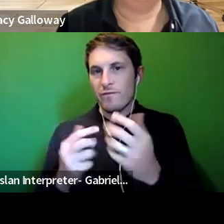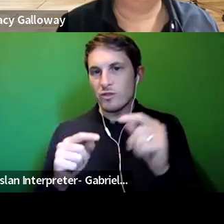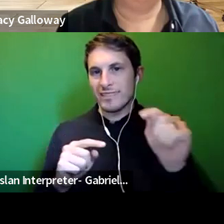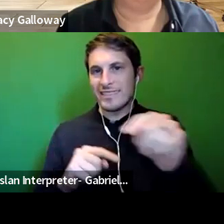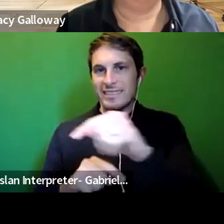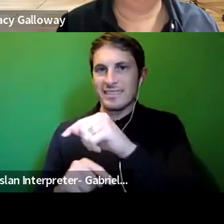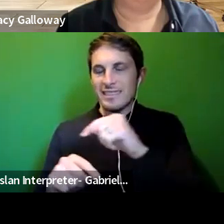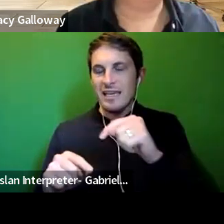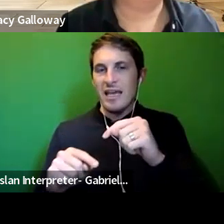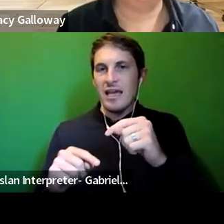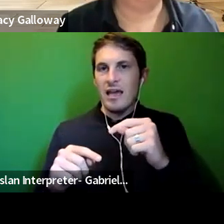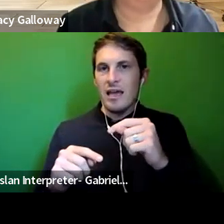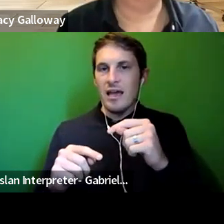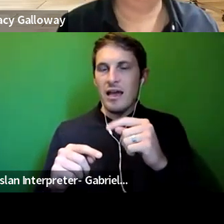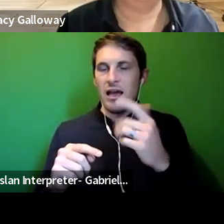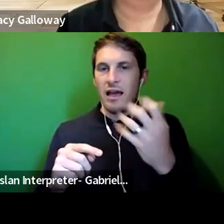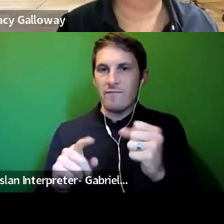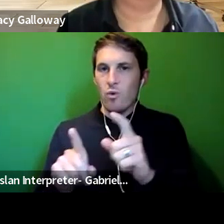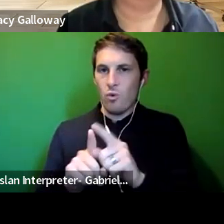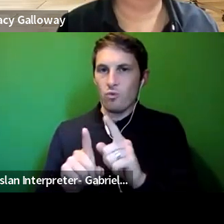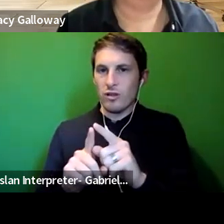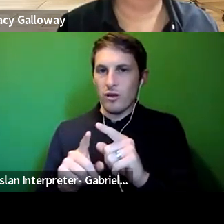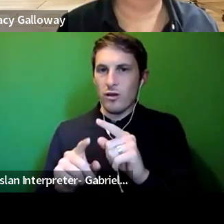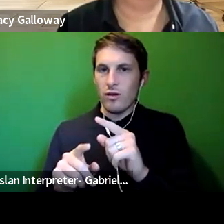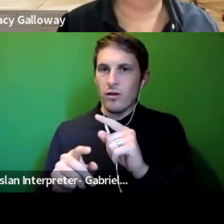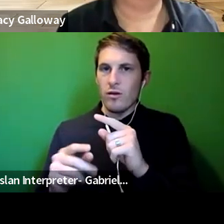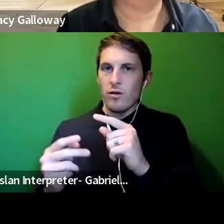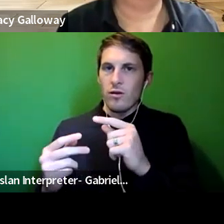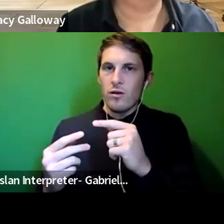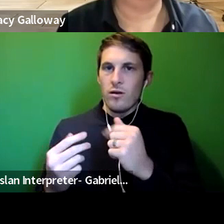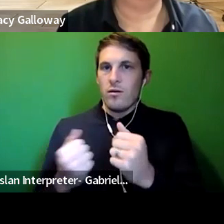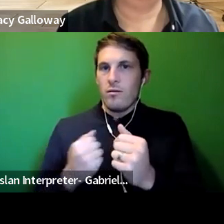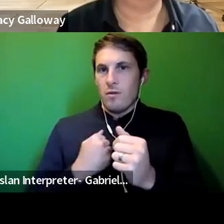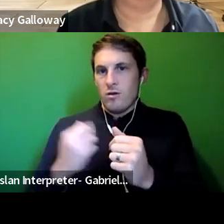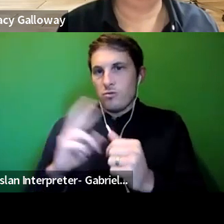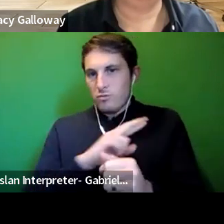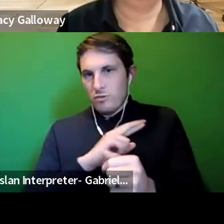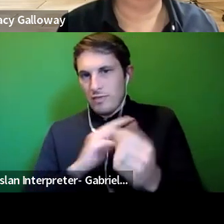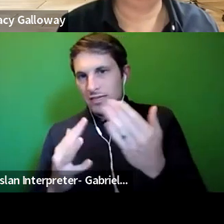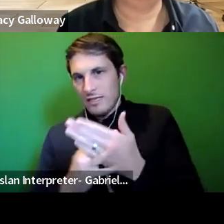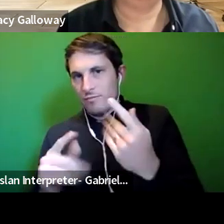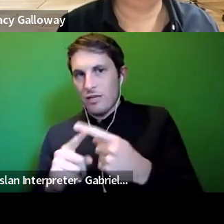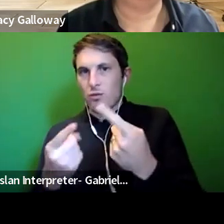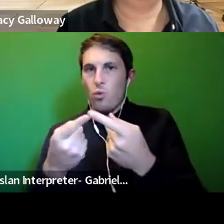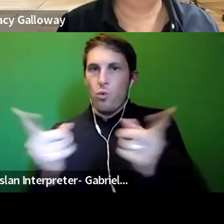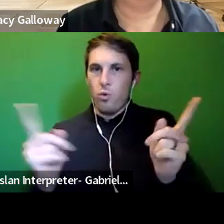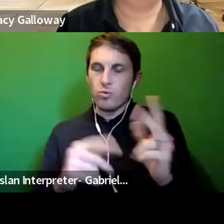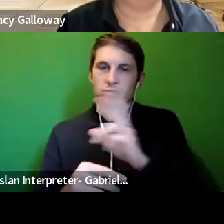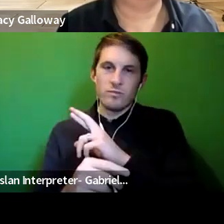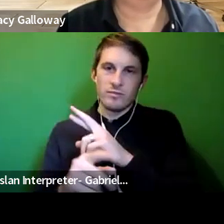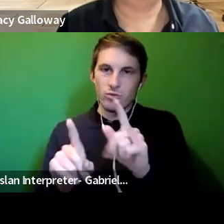there's an individual responsibility. Like, we've all got a piece of the pie that we got to eat. It's also teams, but it's more than